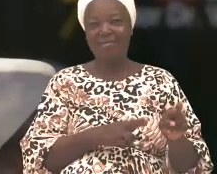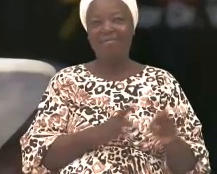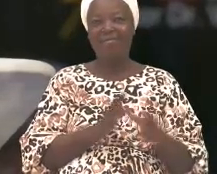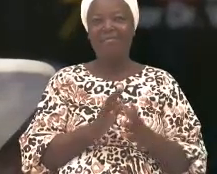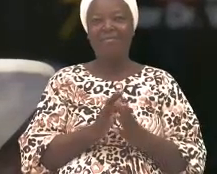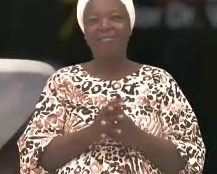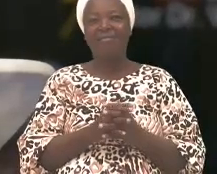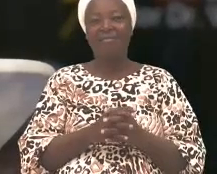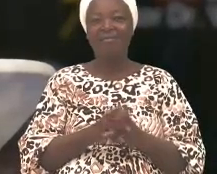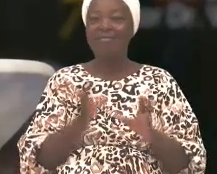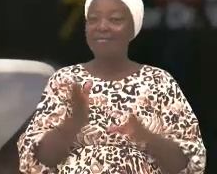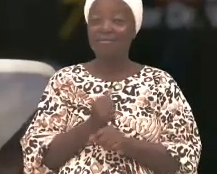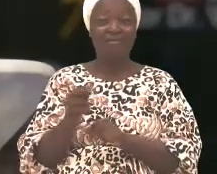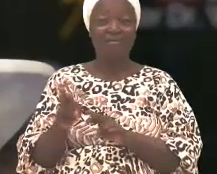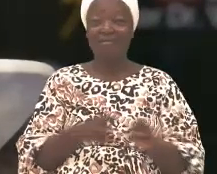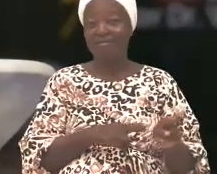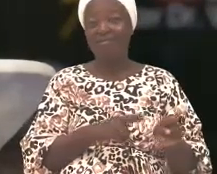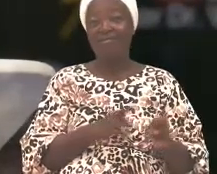Get ready.